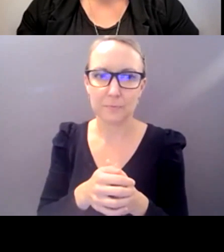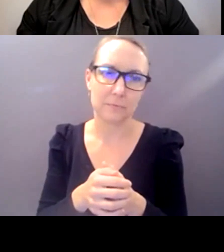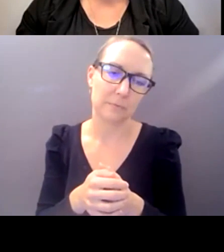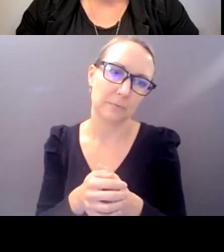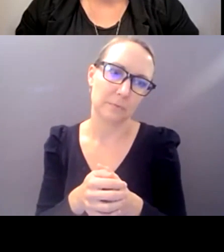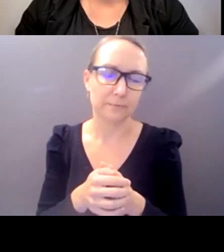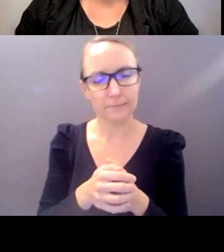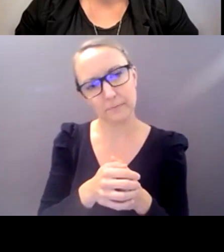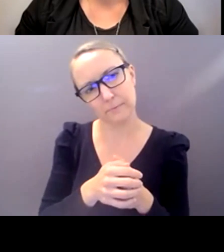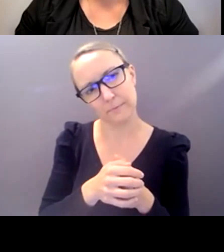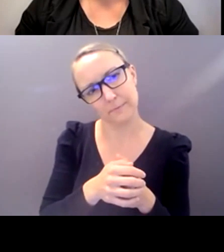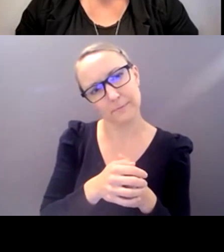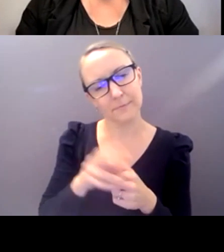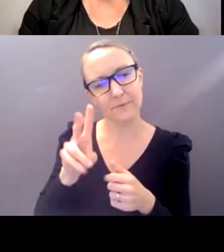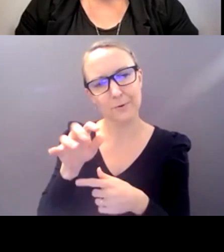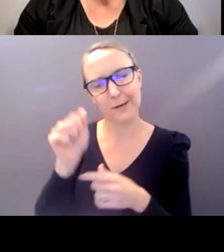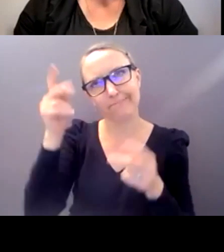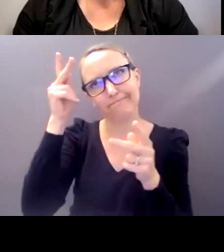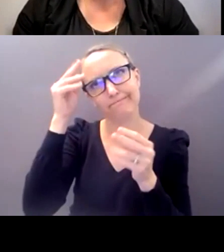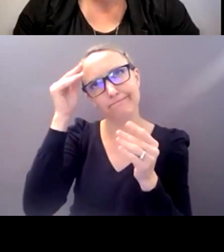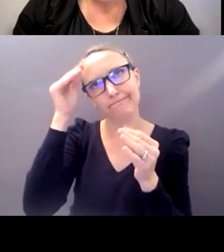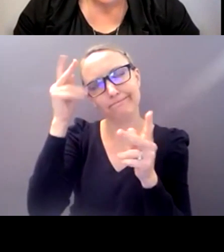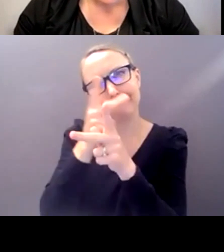Great question. I'm doing the mental math.